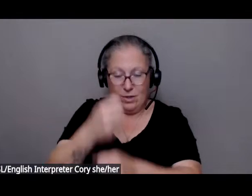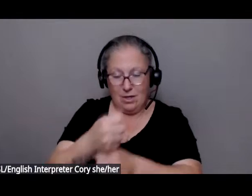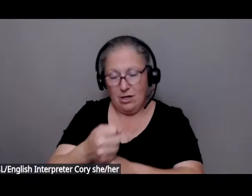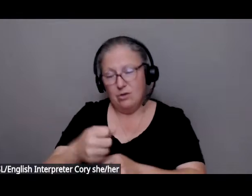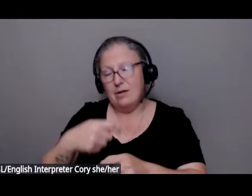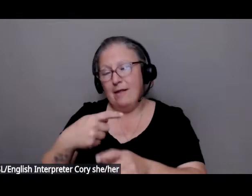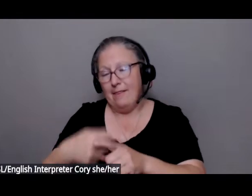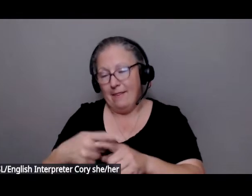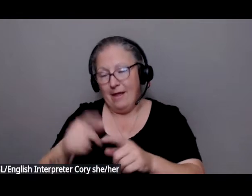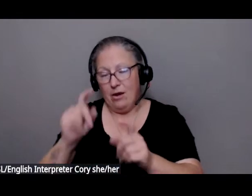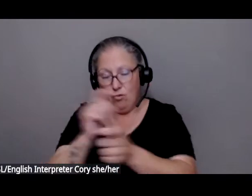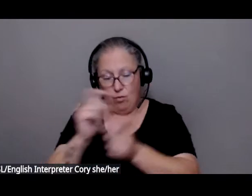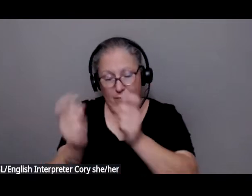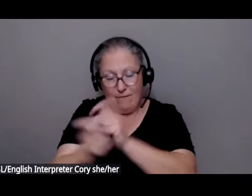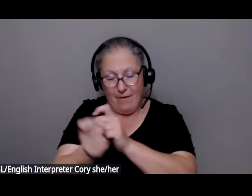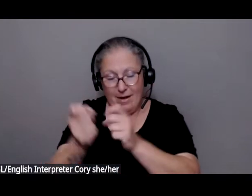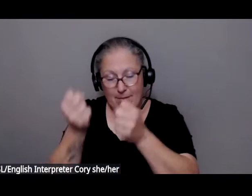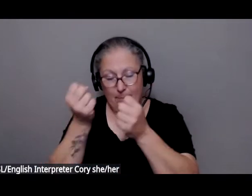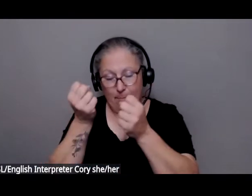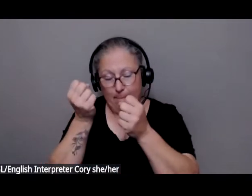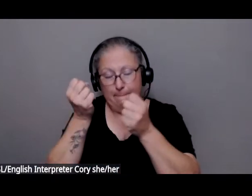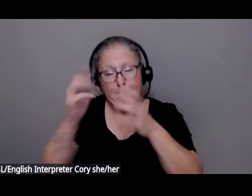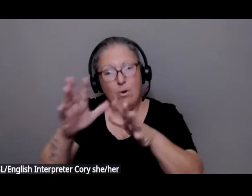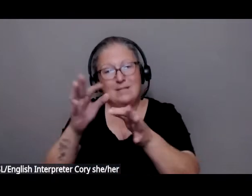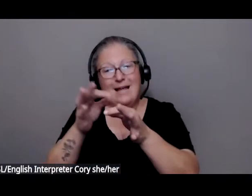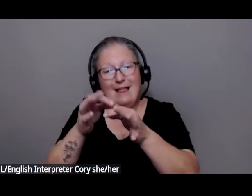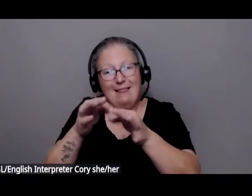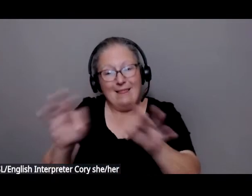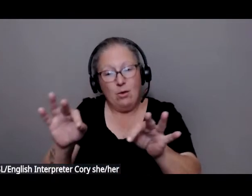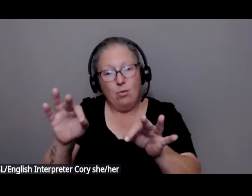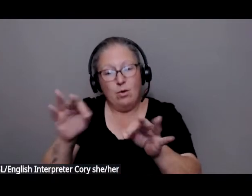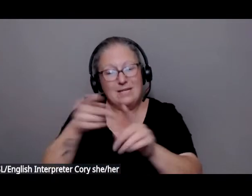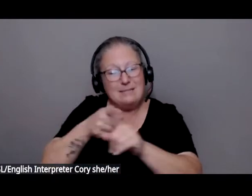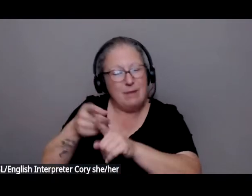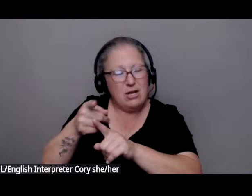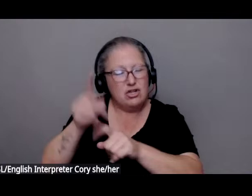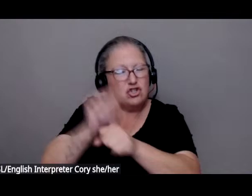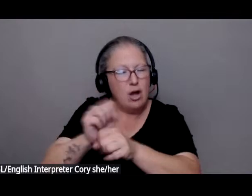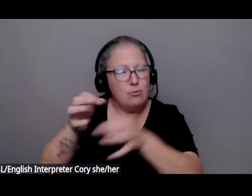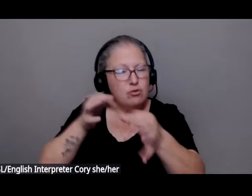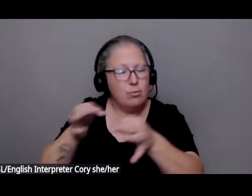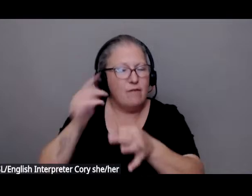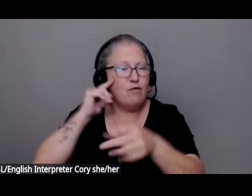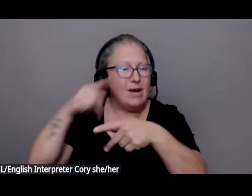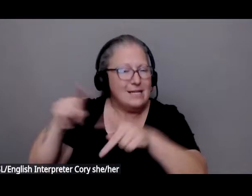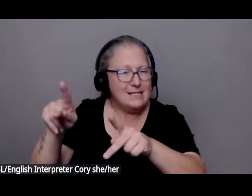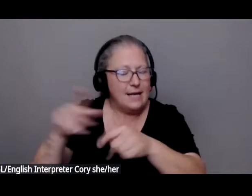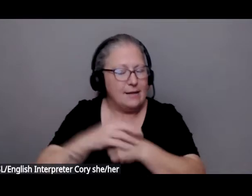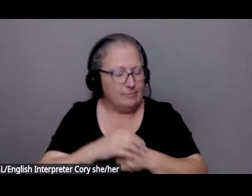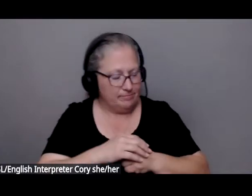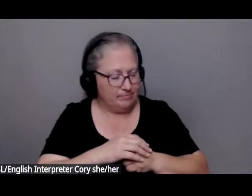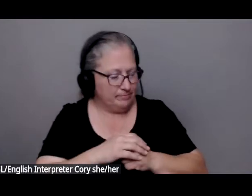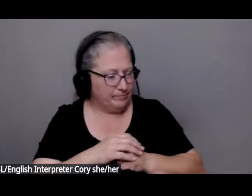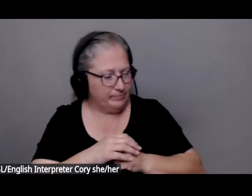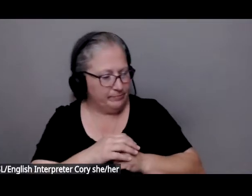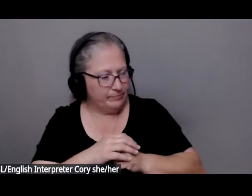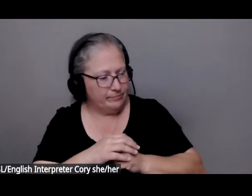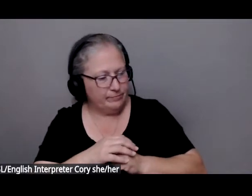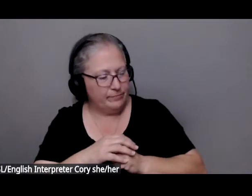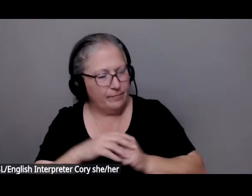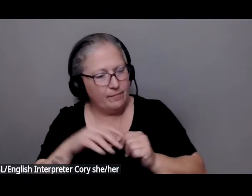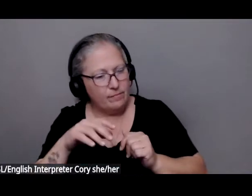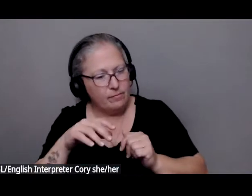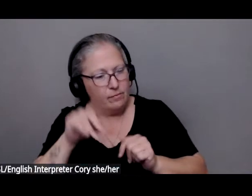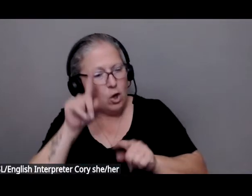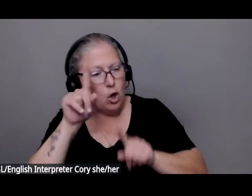a revised and a multilingual specialist job description on consent. Okay, are there any questions or comments from the